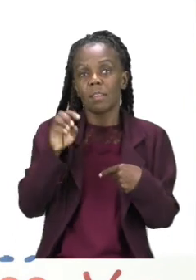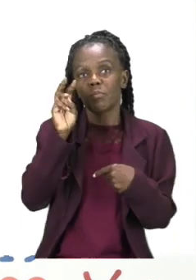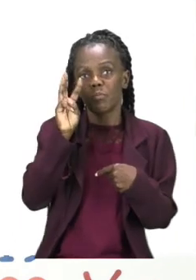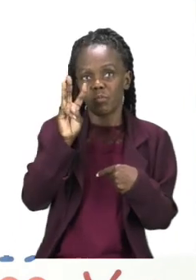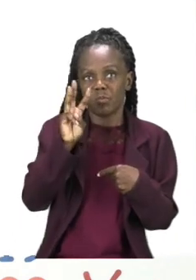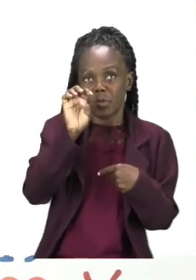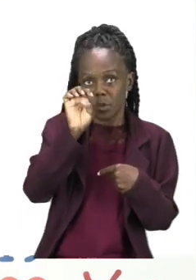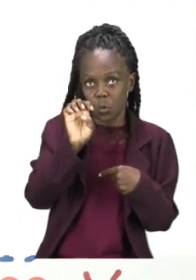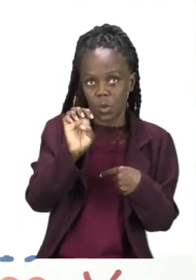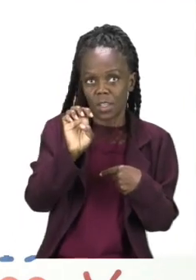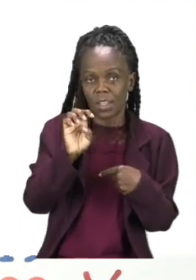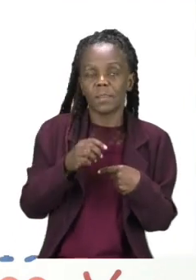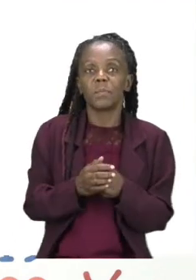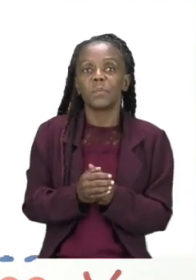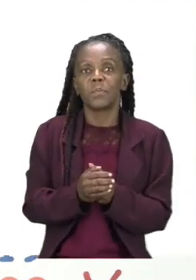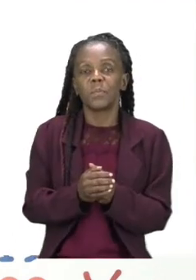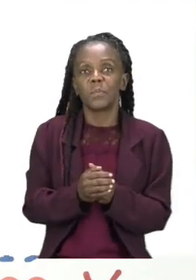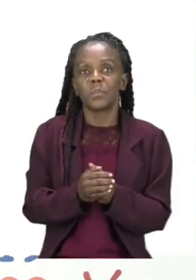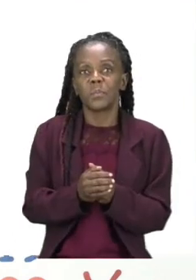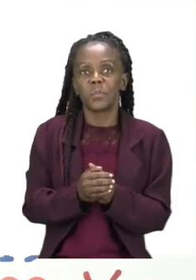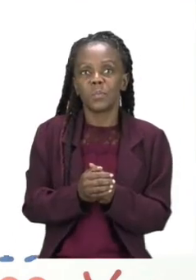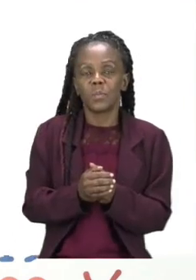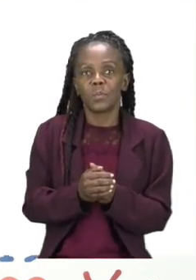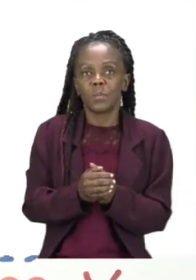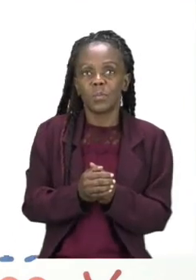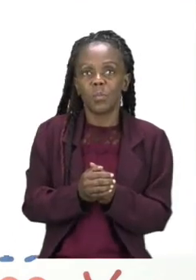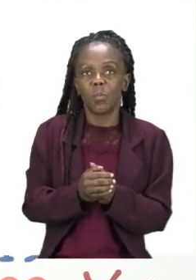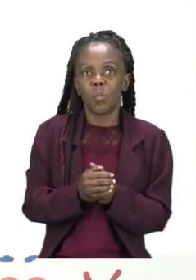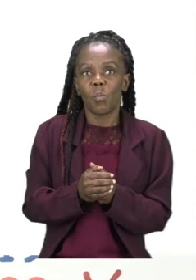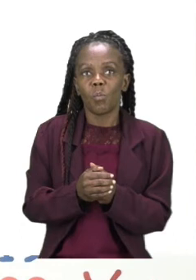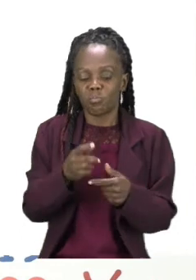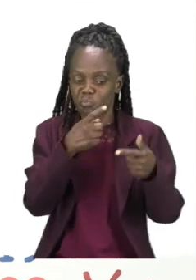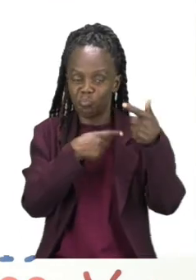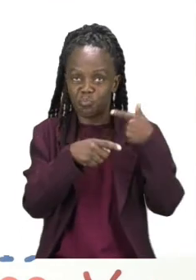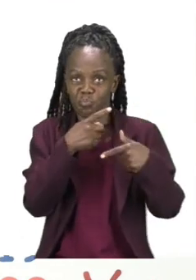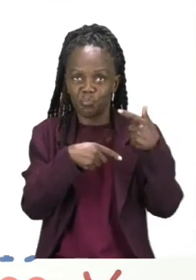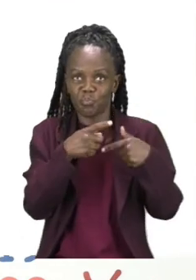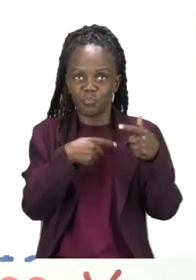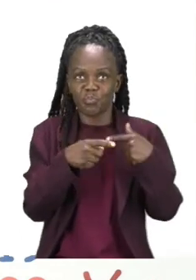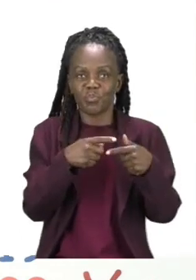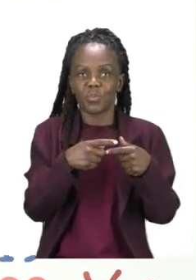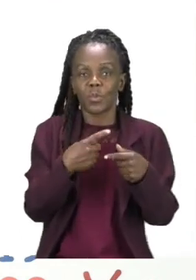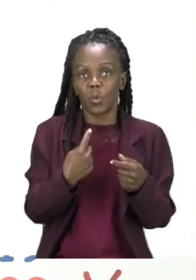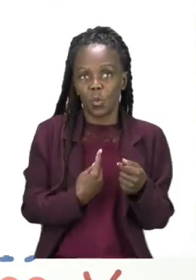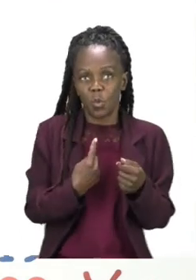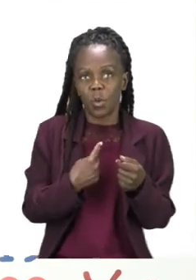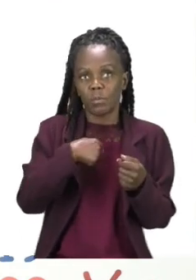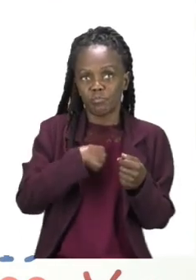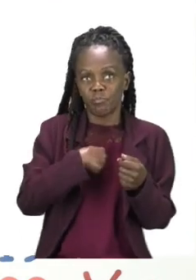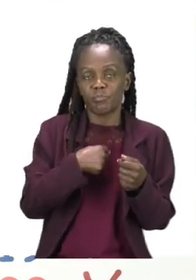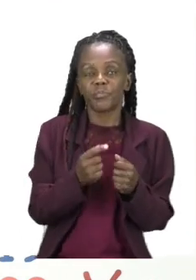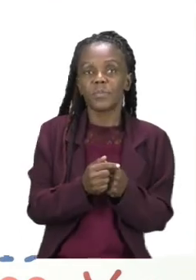We. Very good. Now let's revise. For yourself, you point to yourself